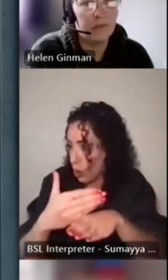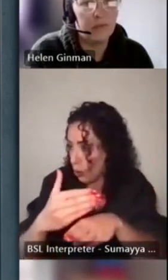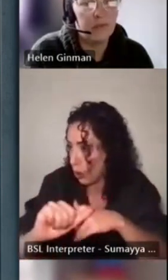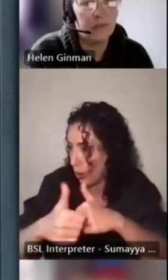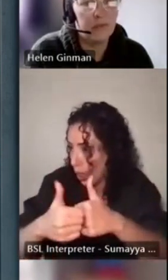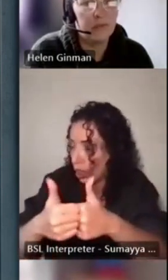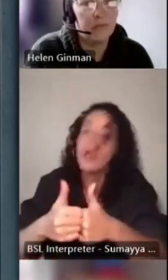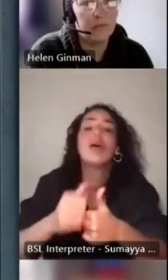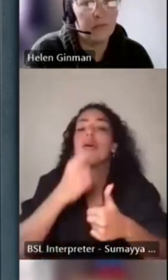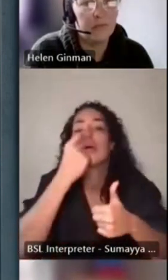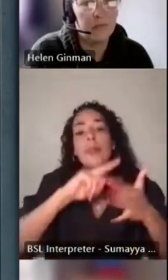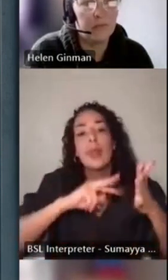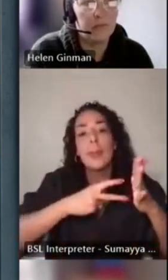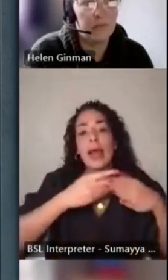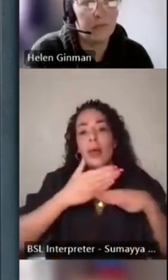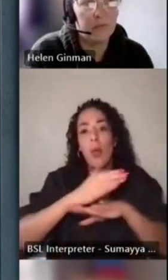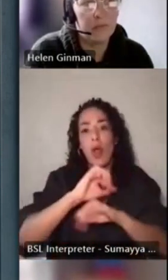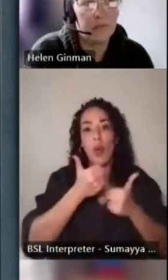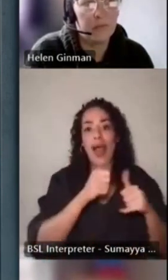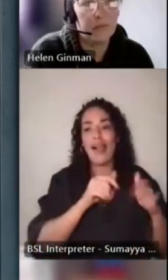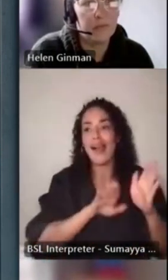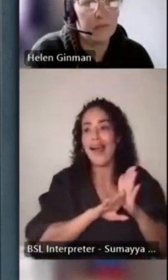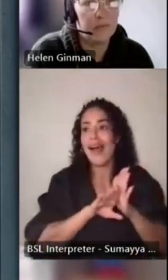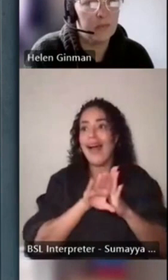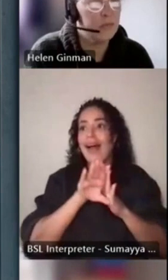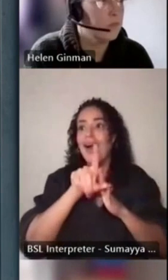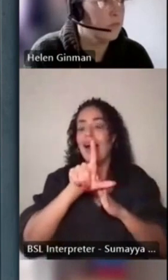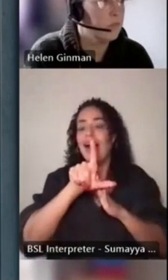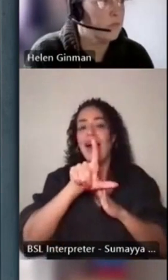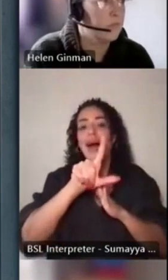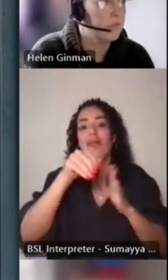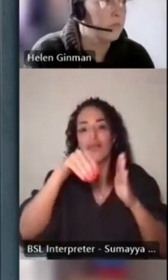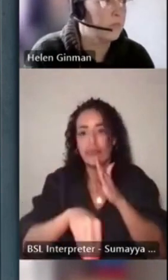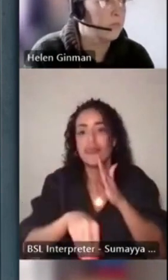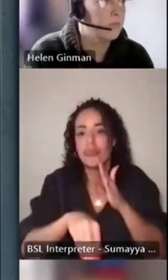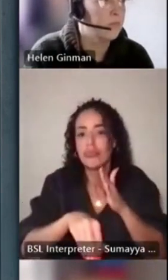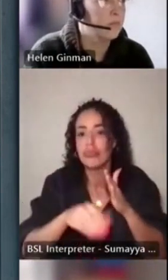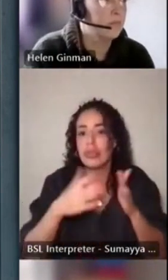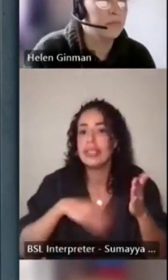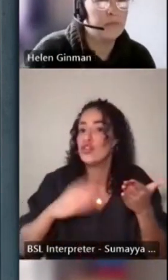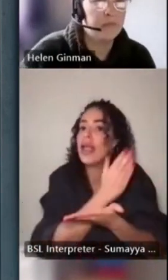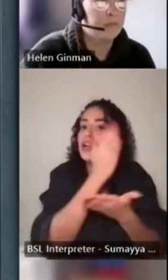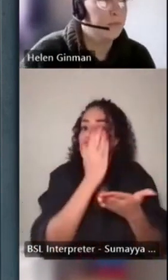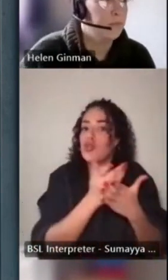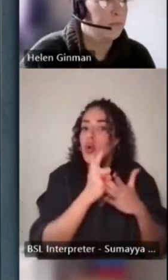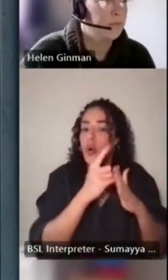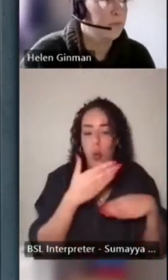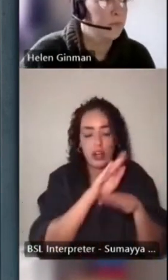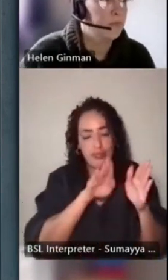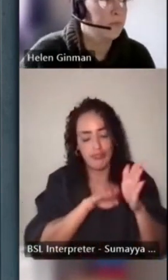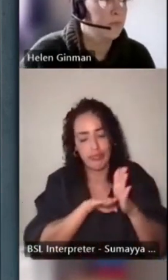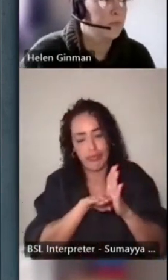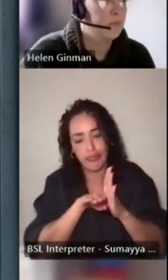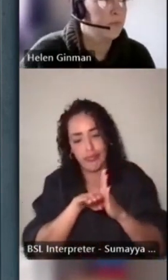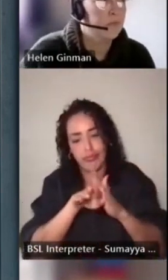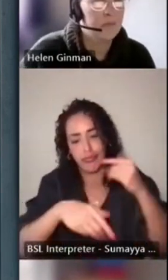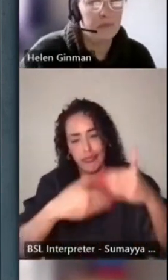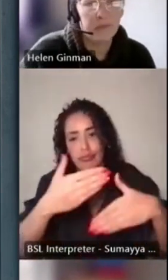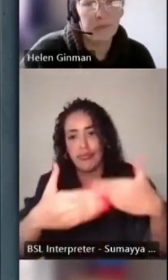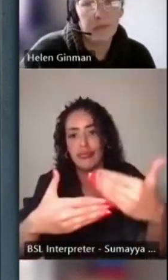together a plan and it works for a while, but actually we need to make sure that in the long term it is still working for all parties